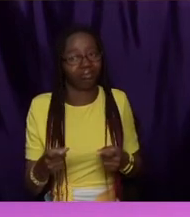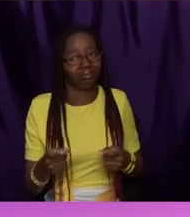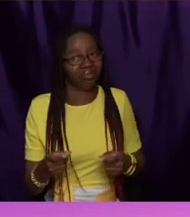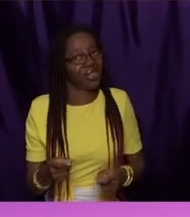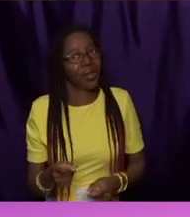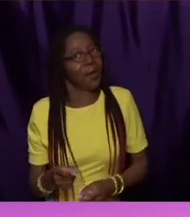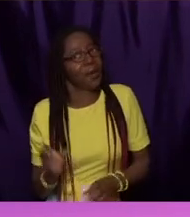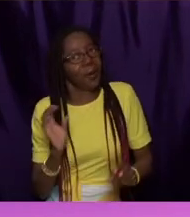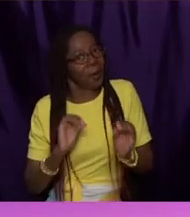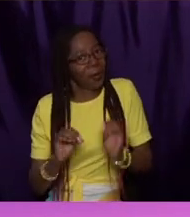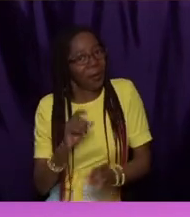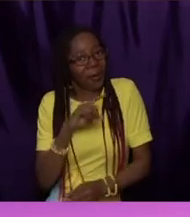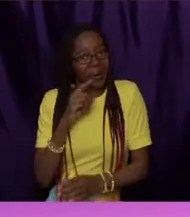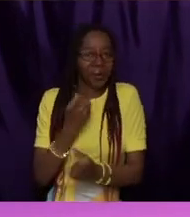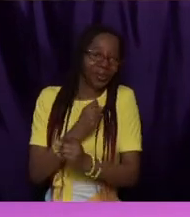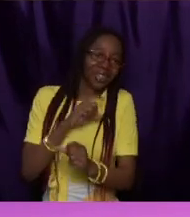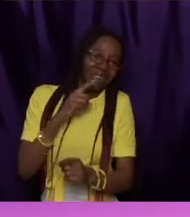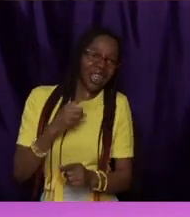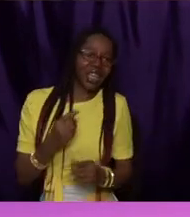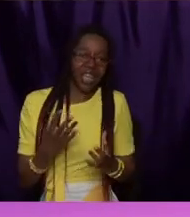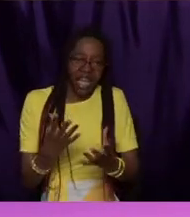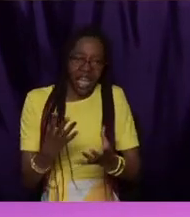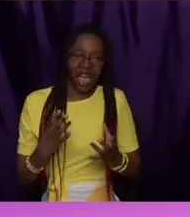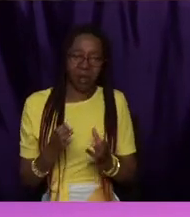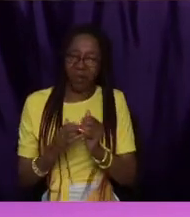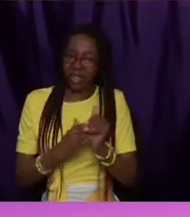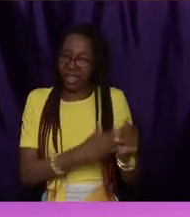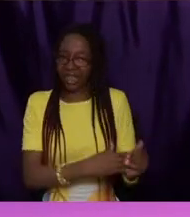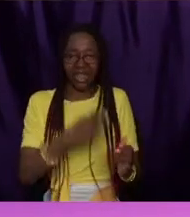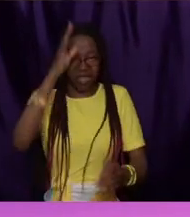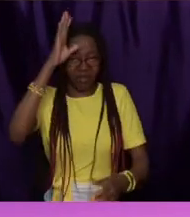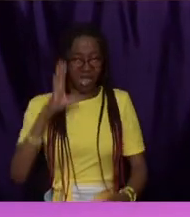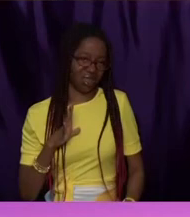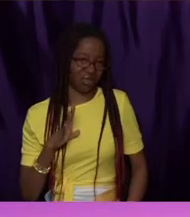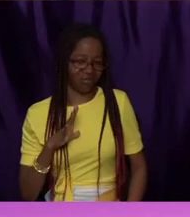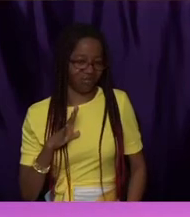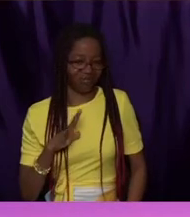We say, I want an alpha man.